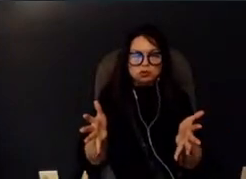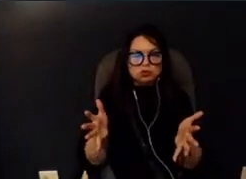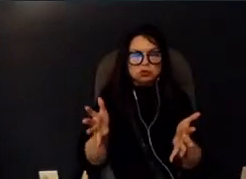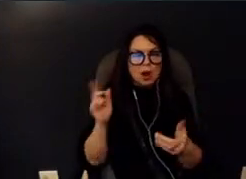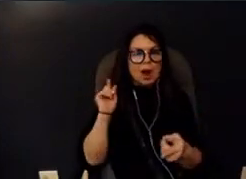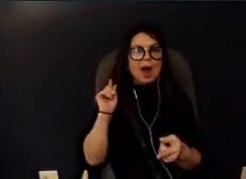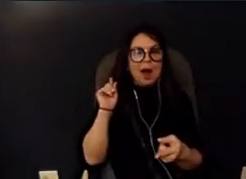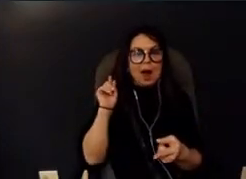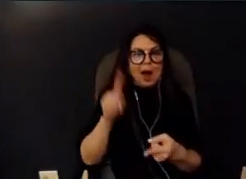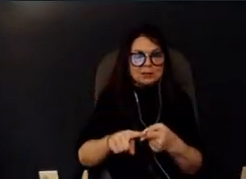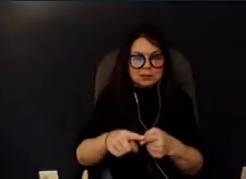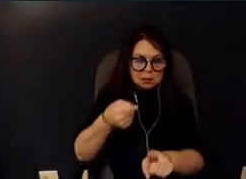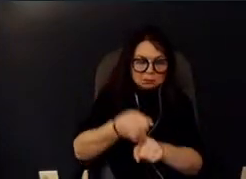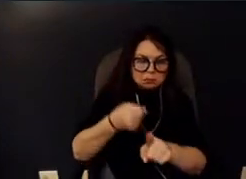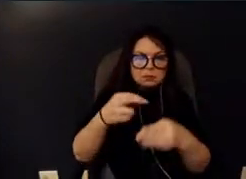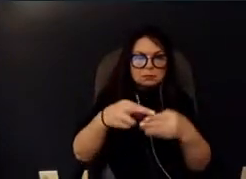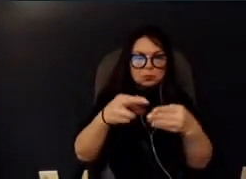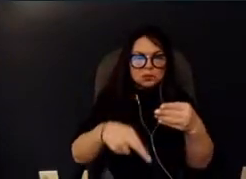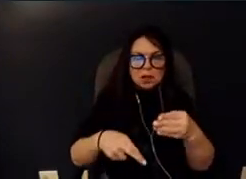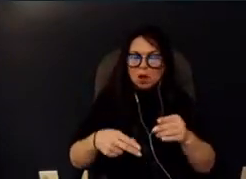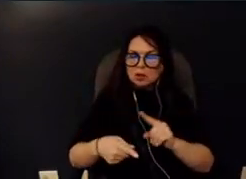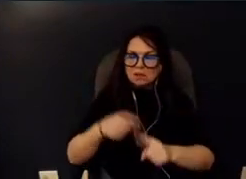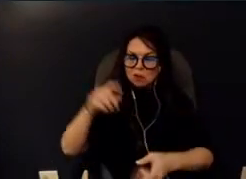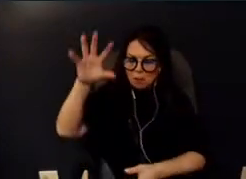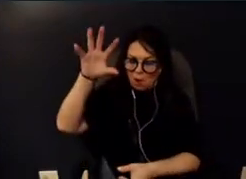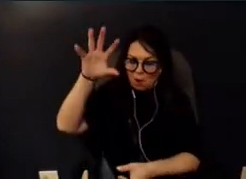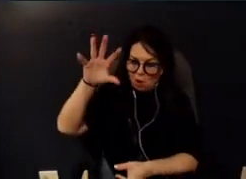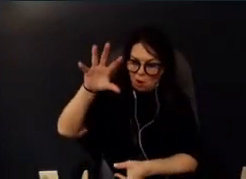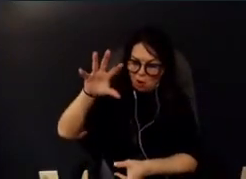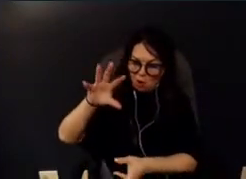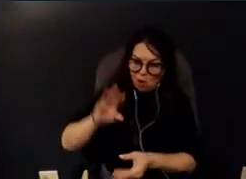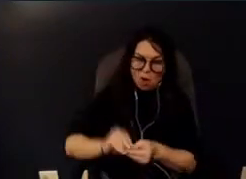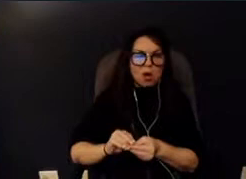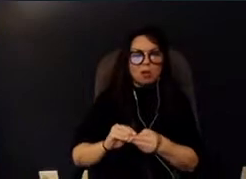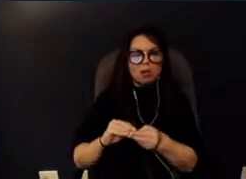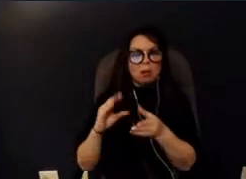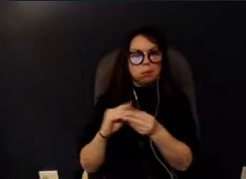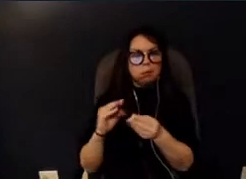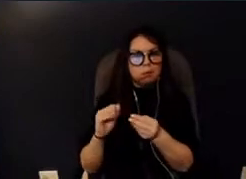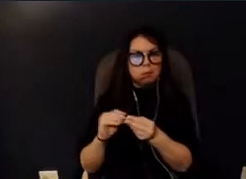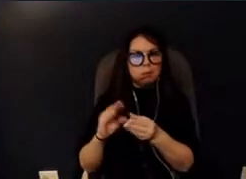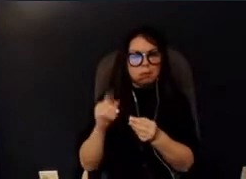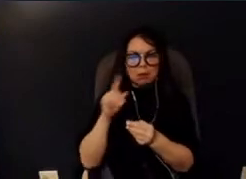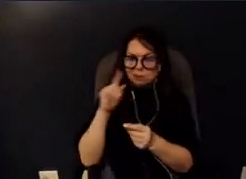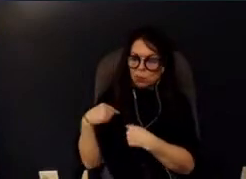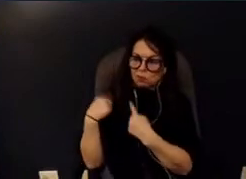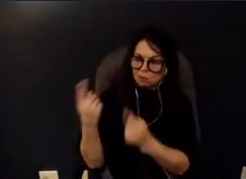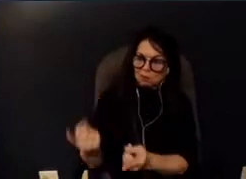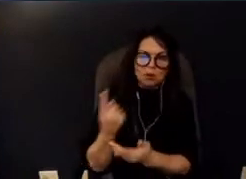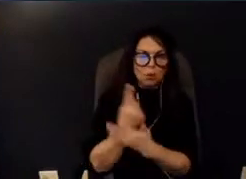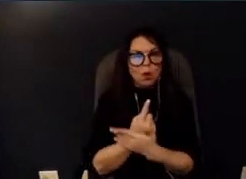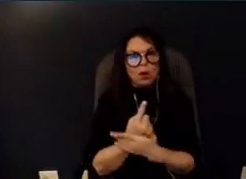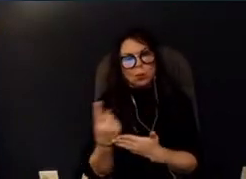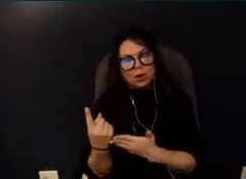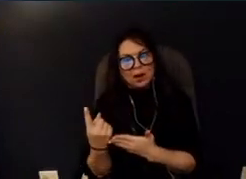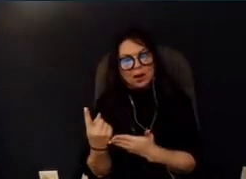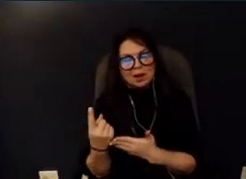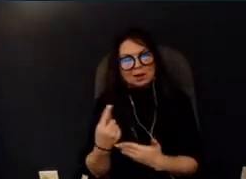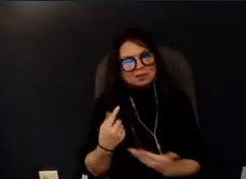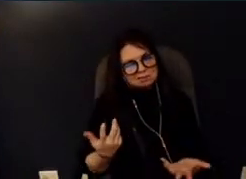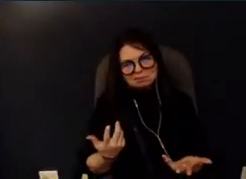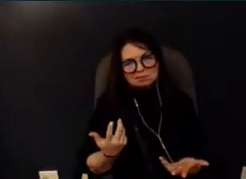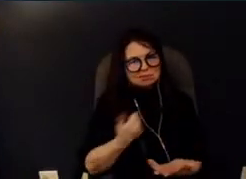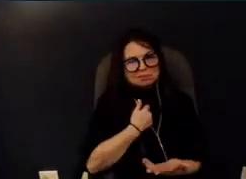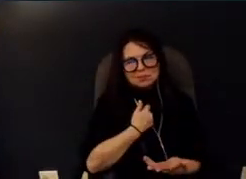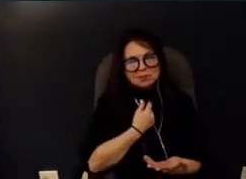the testimonies we heard over the last couple of days and maybe a week now, I was really disappointed in the lack of